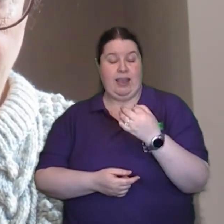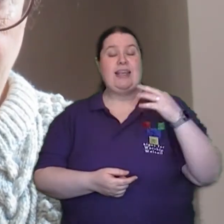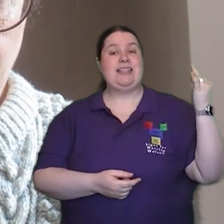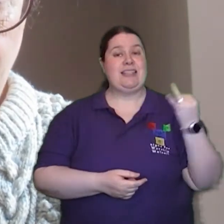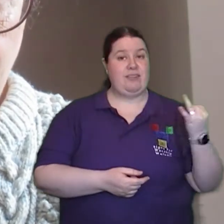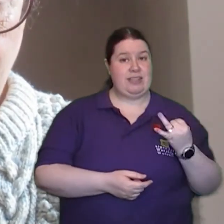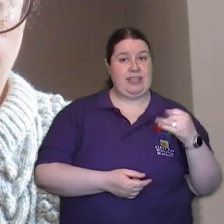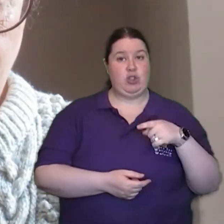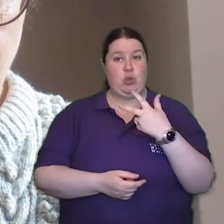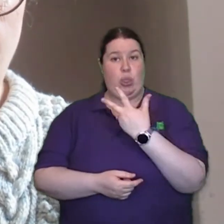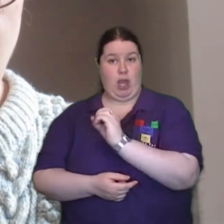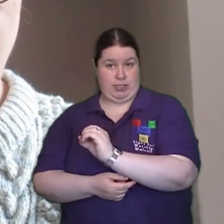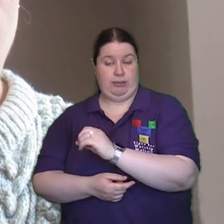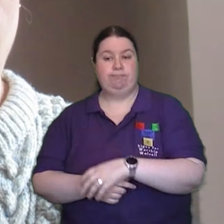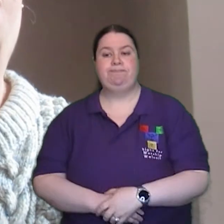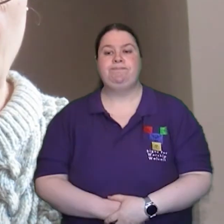30.